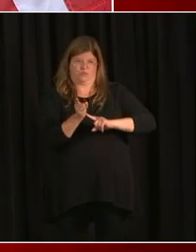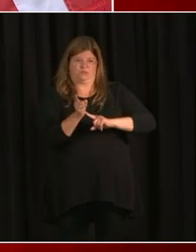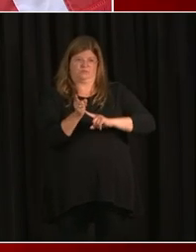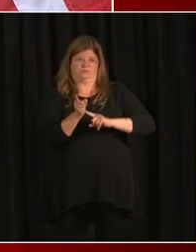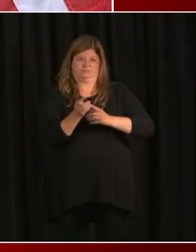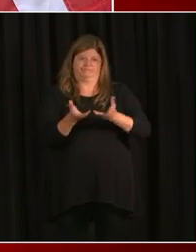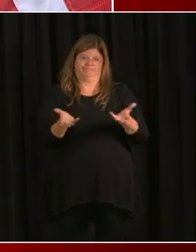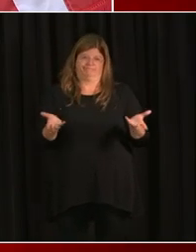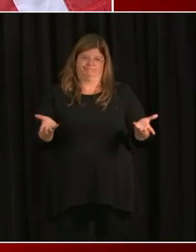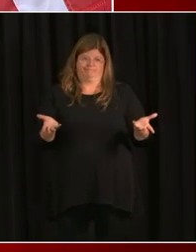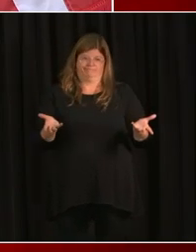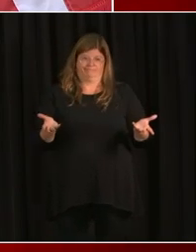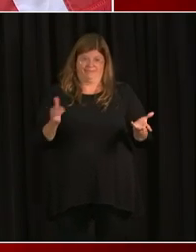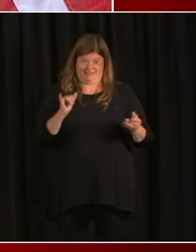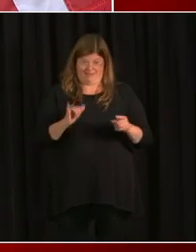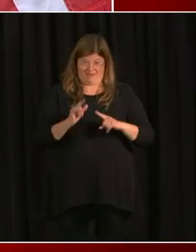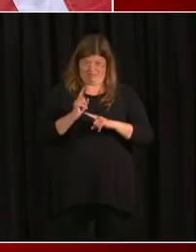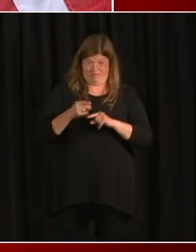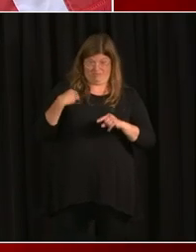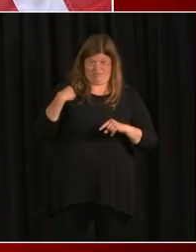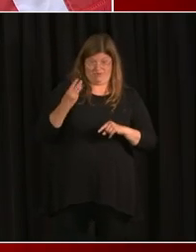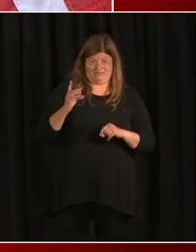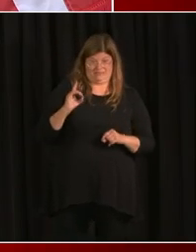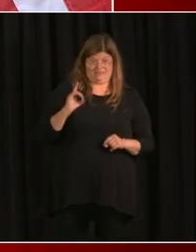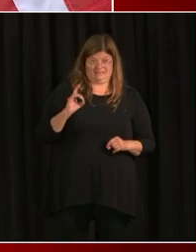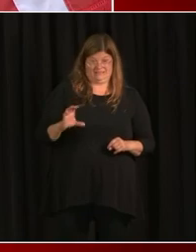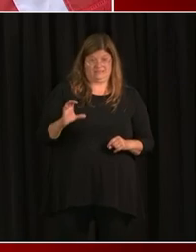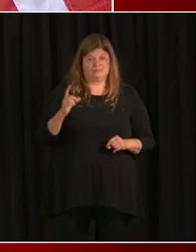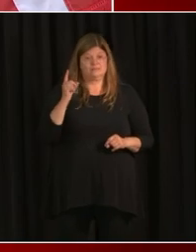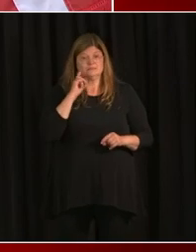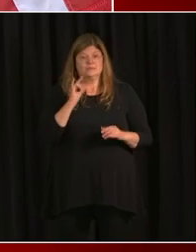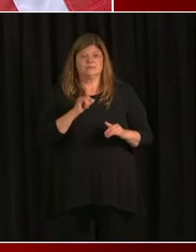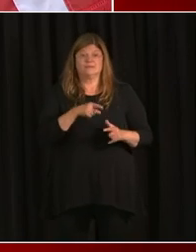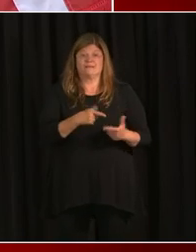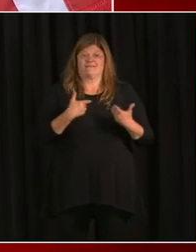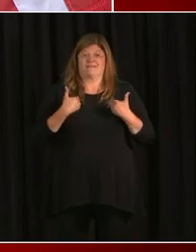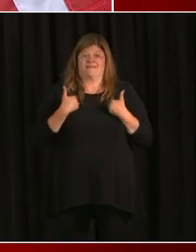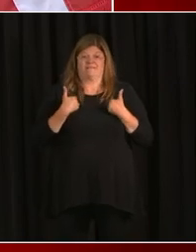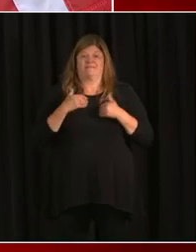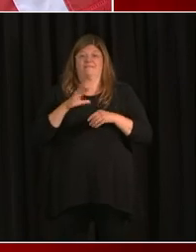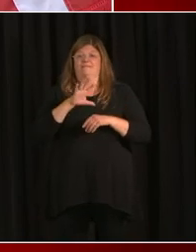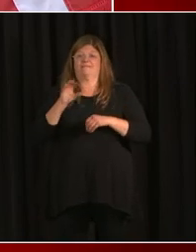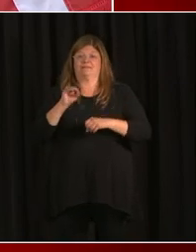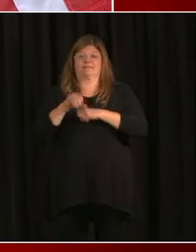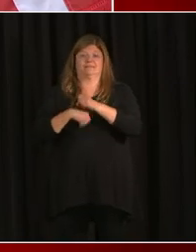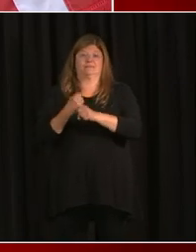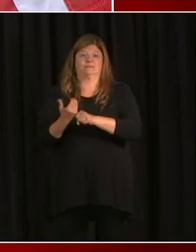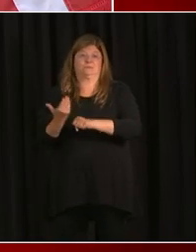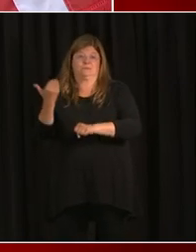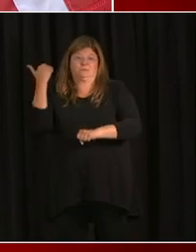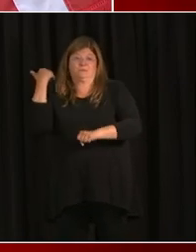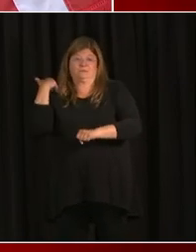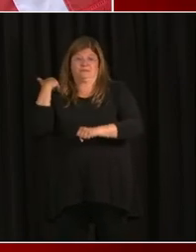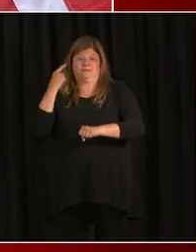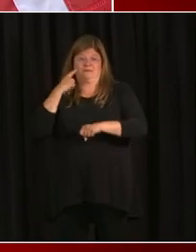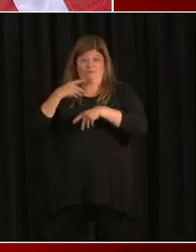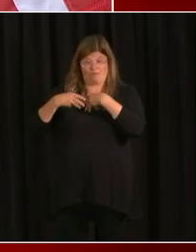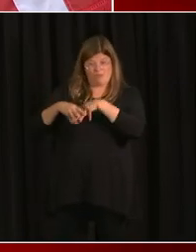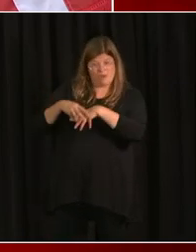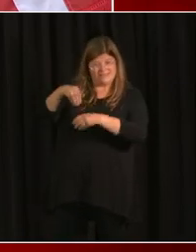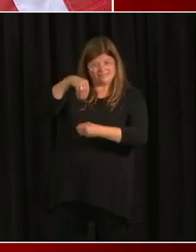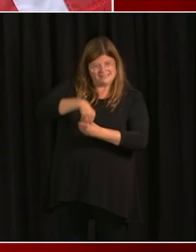And that moment in Washington, D.C., just like the moment he had some 50 years earlier for the March on